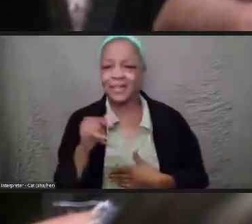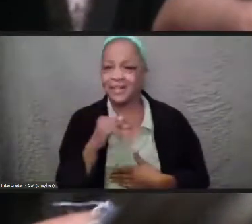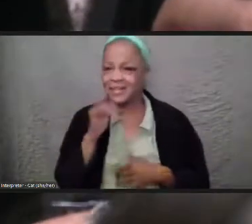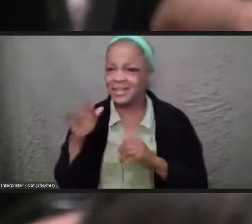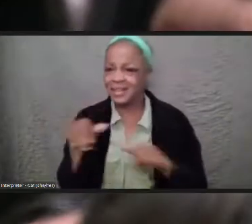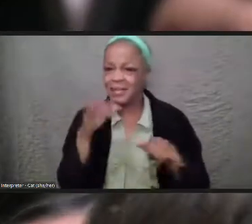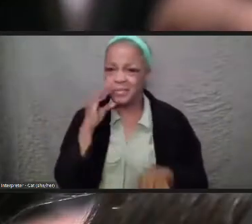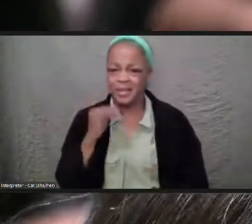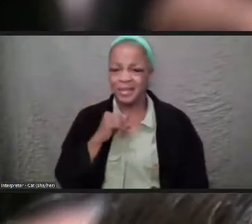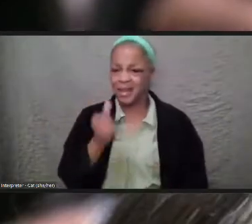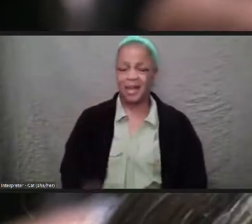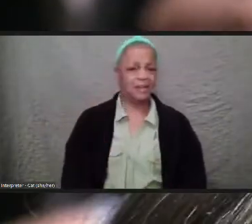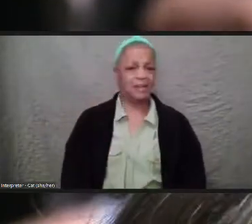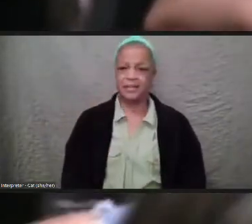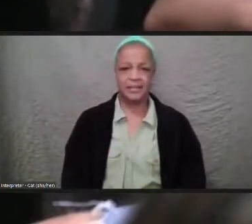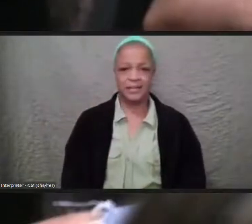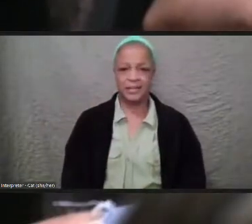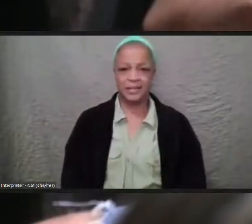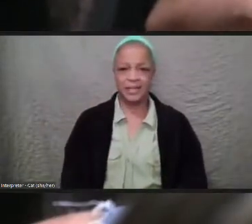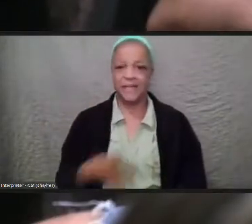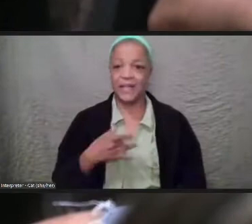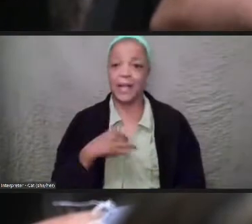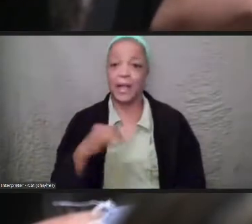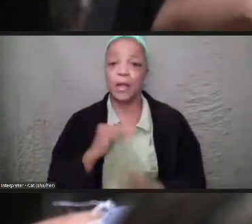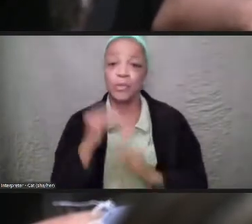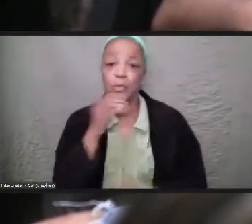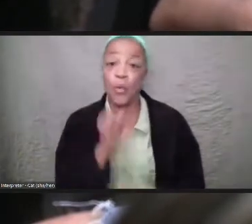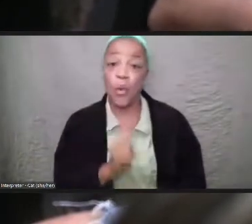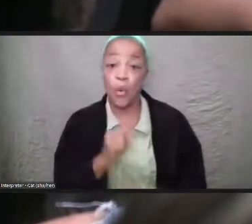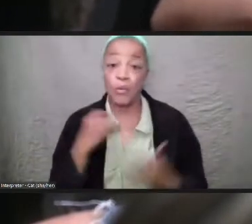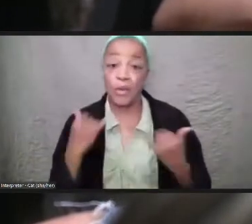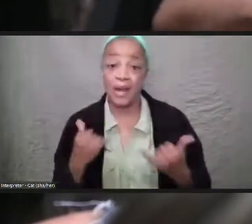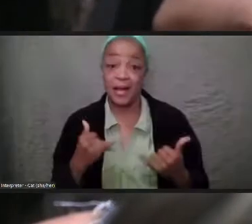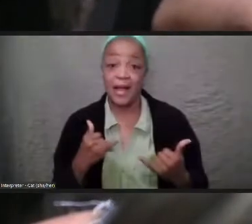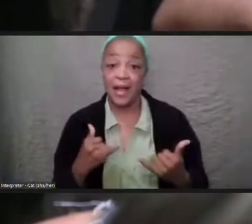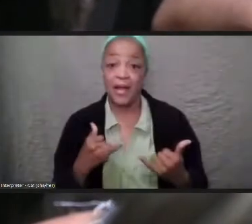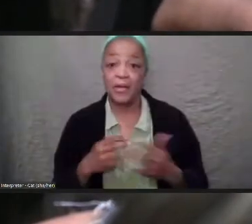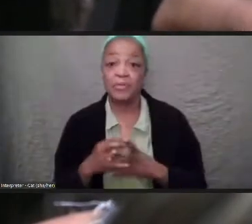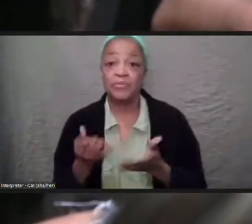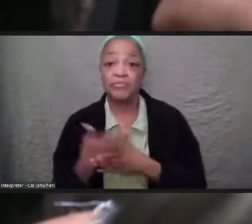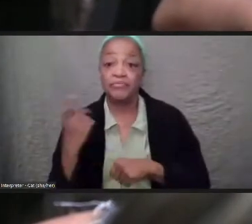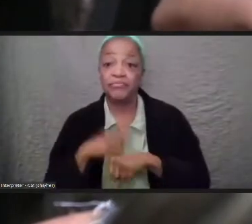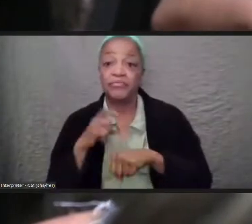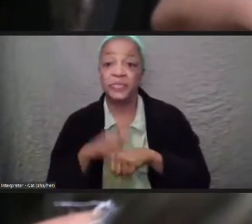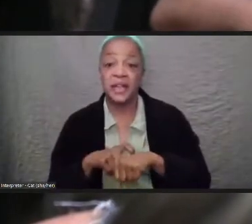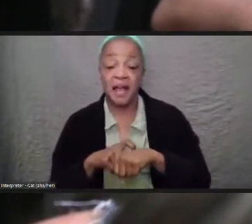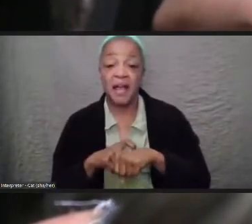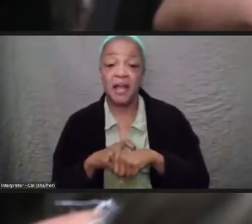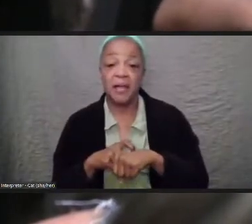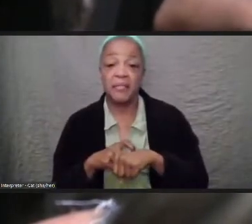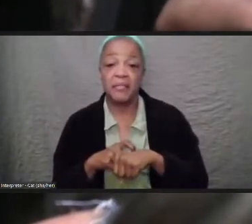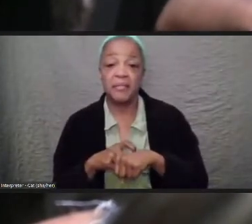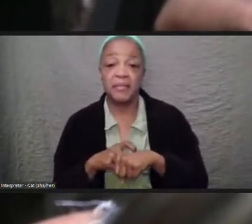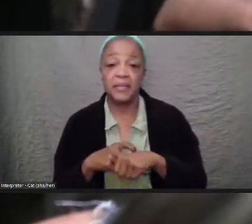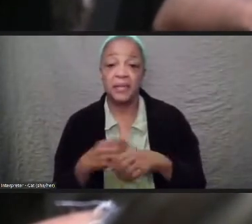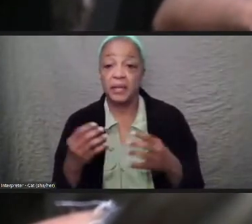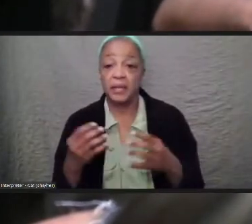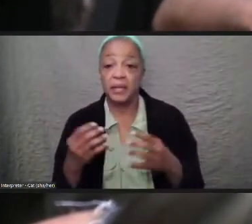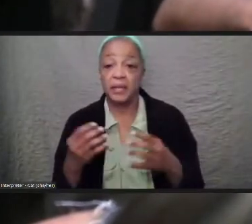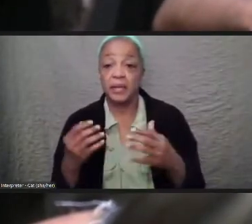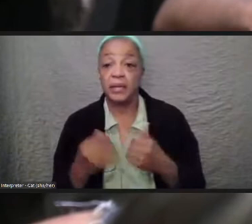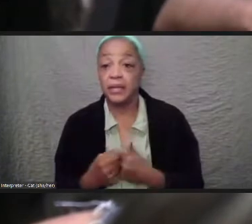I just feel over it, and I feel like I'm too old at this point to spend too much more time taking in theater